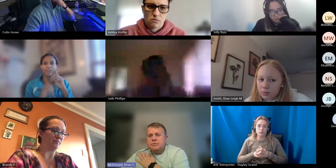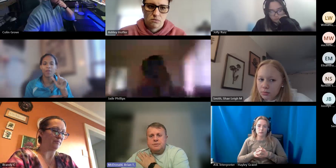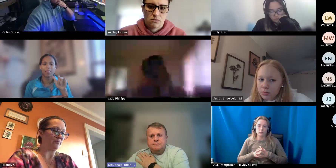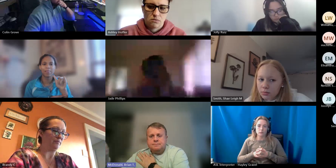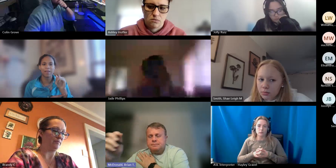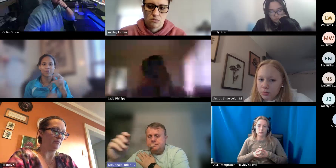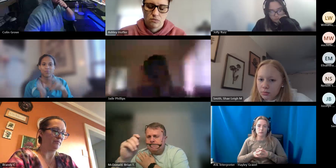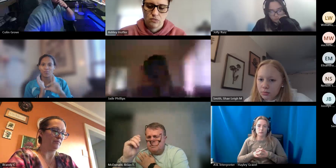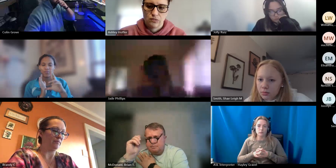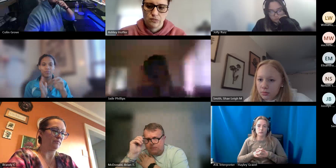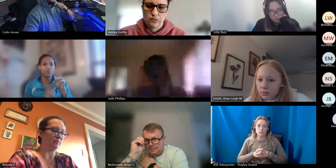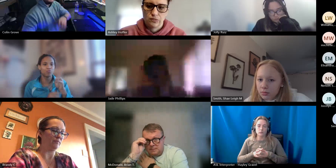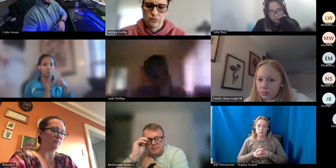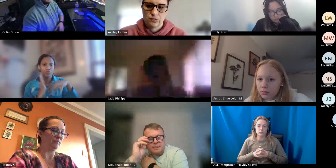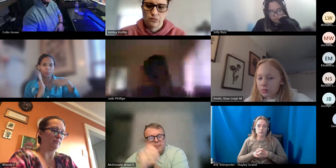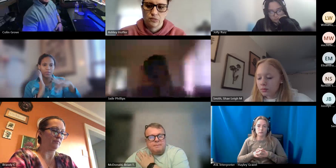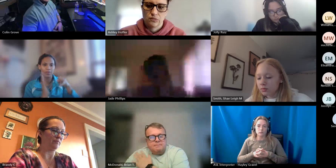Anyone else?